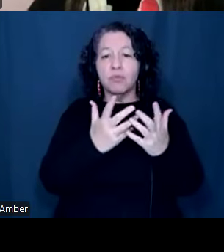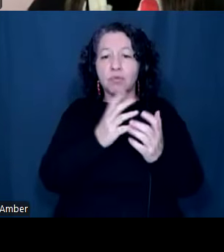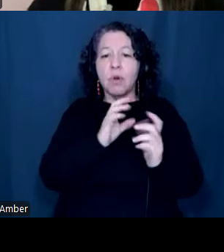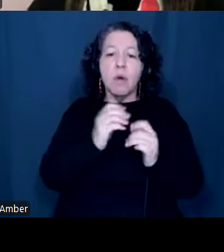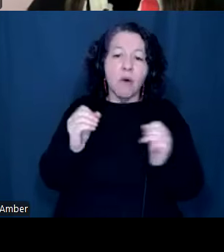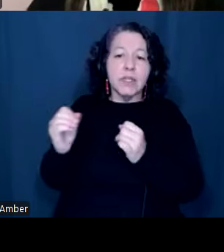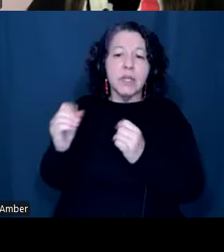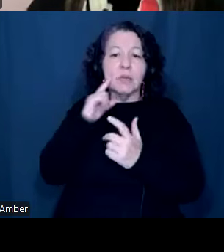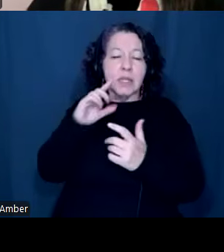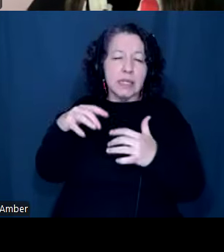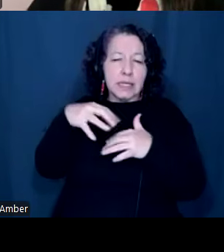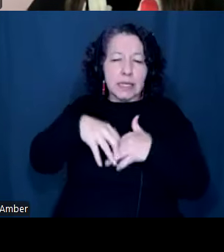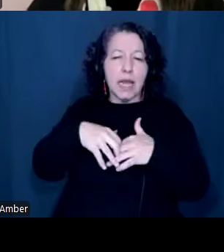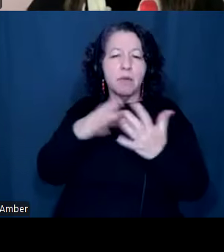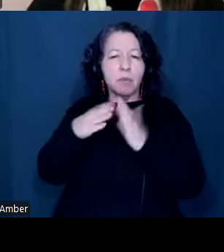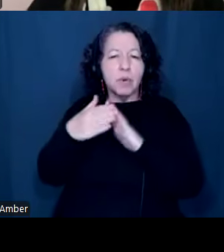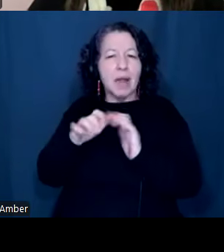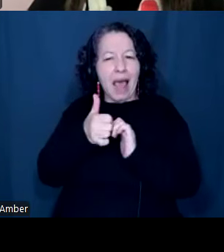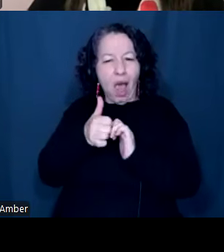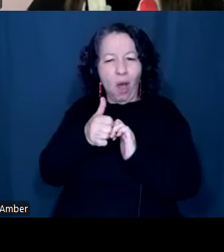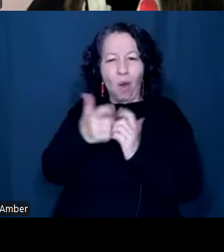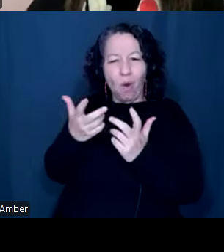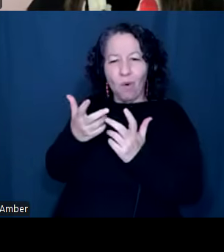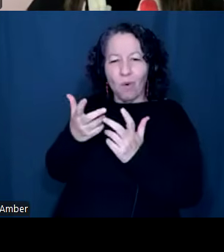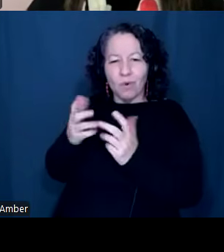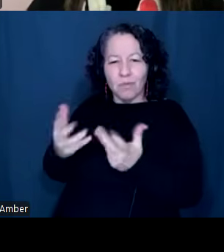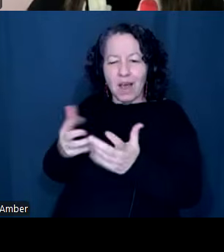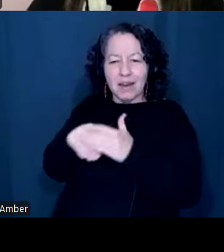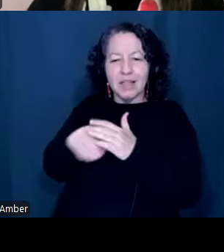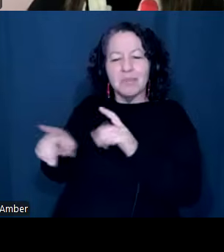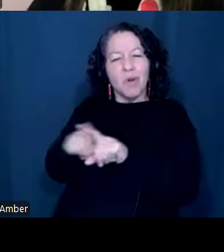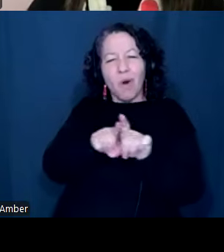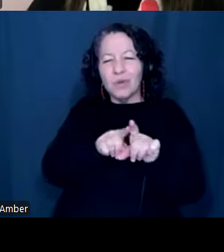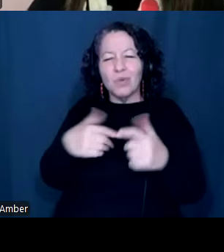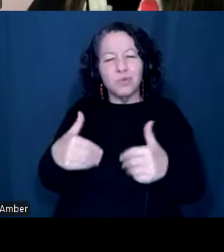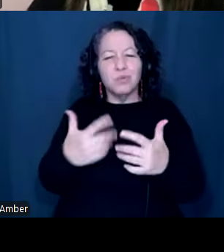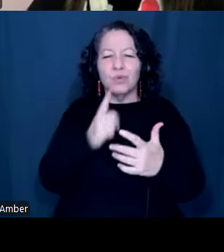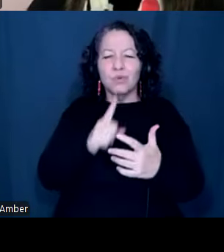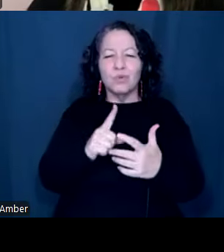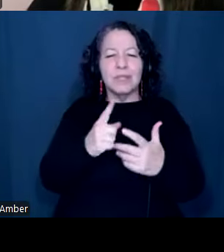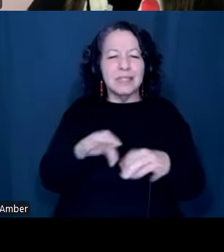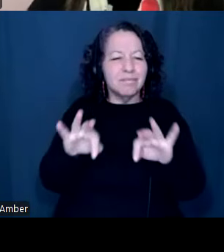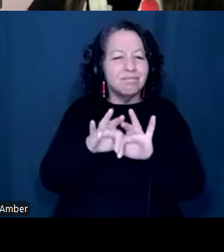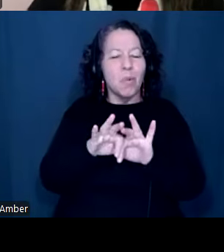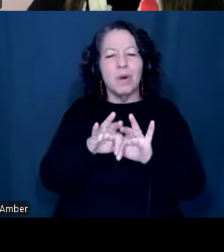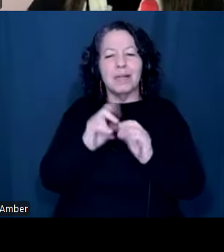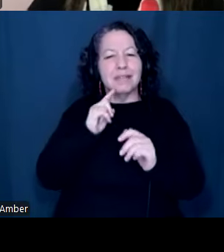and access, but ultimately what these really, truly significant issues of responsibility